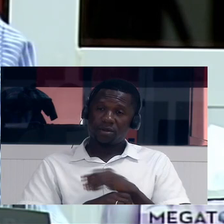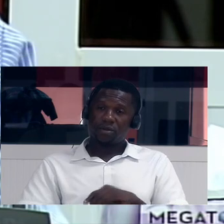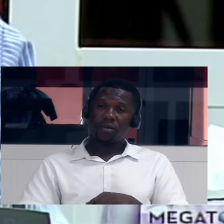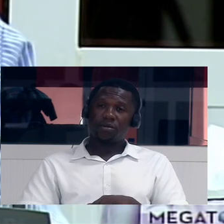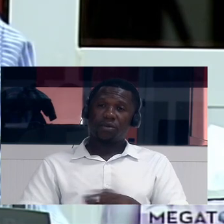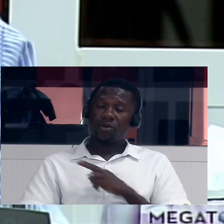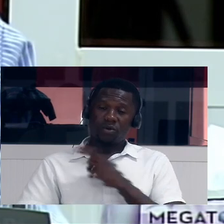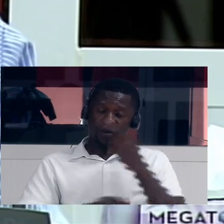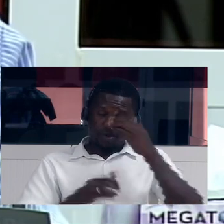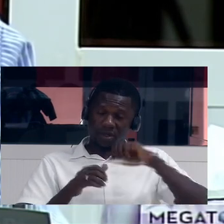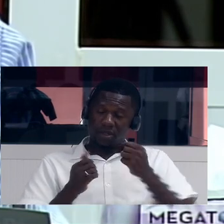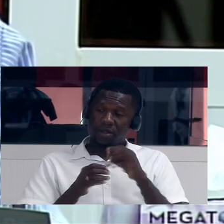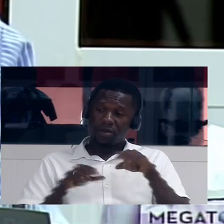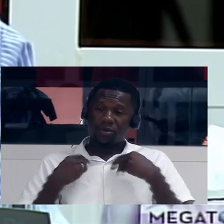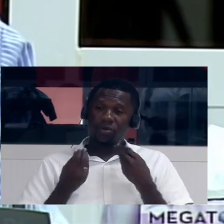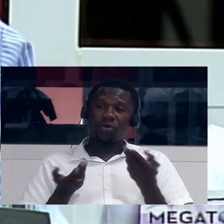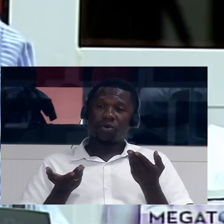orders. Exactly.